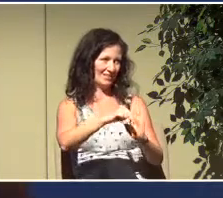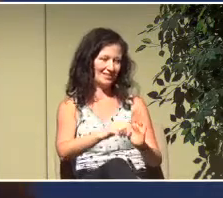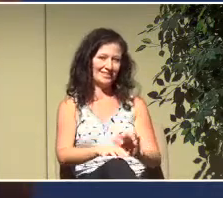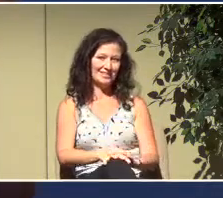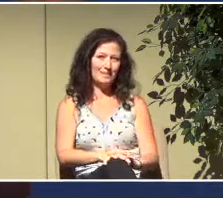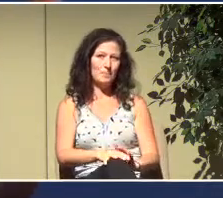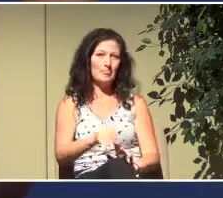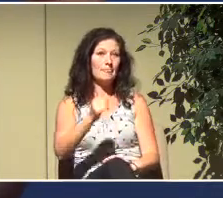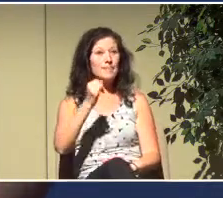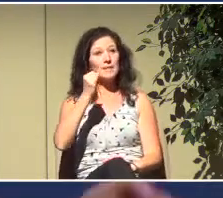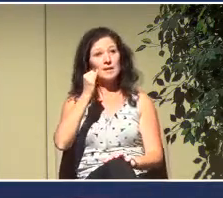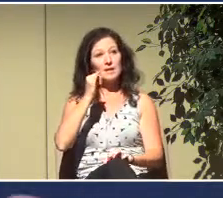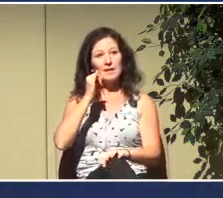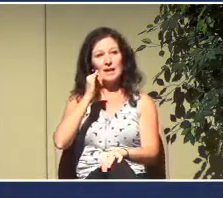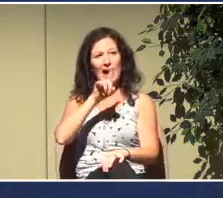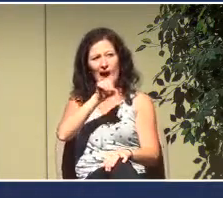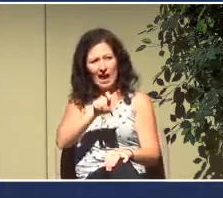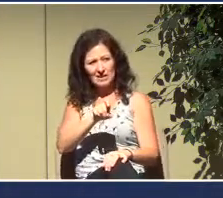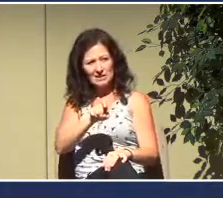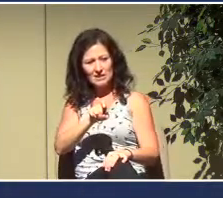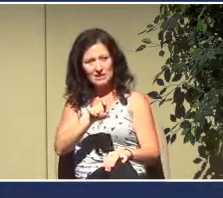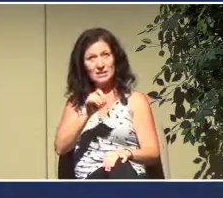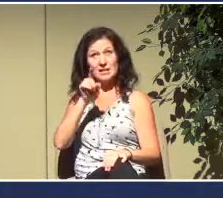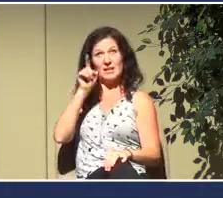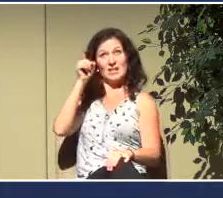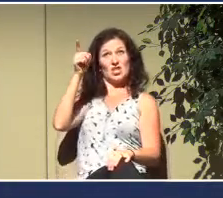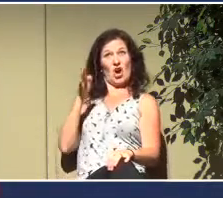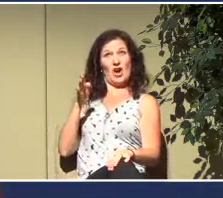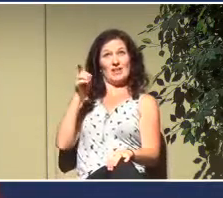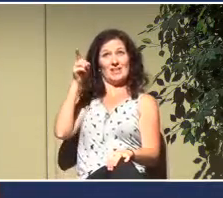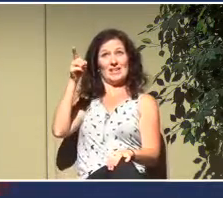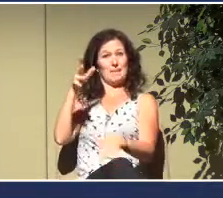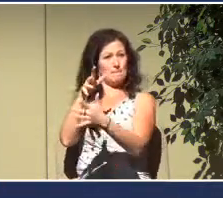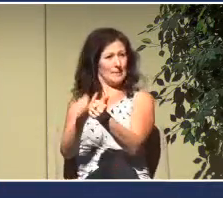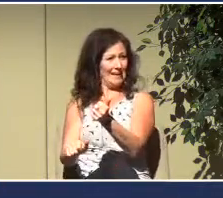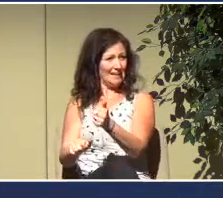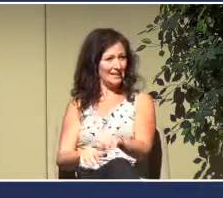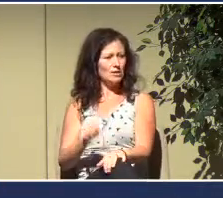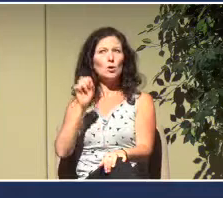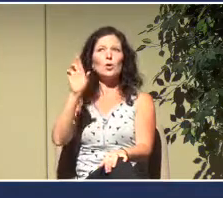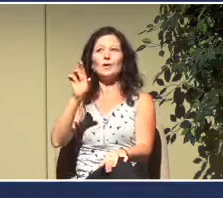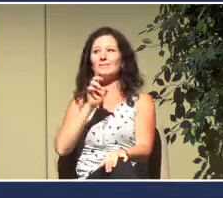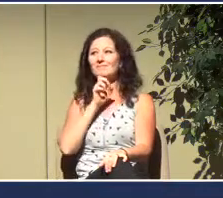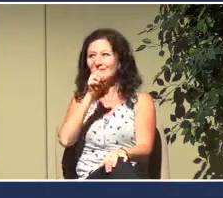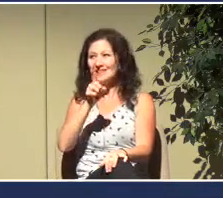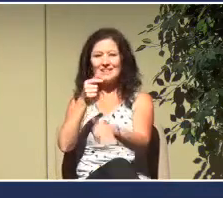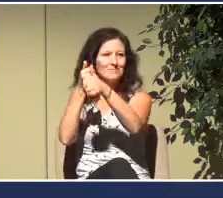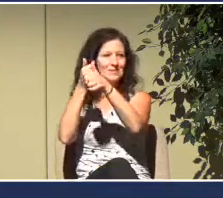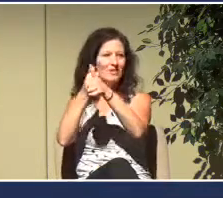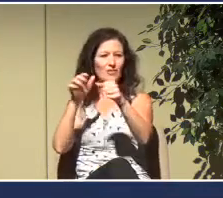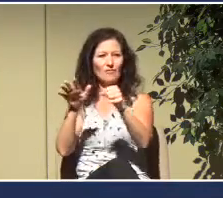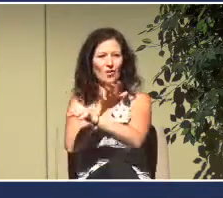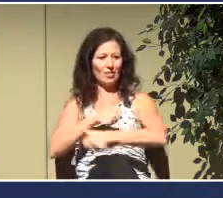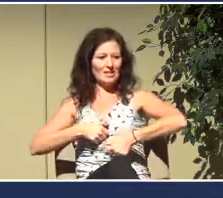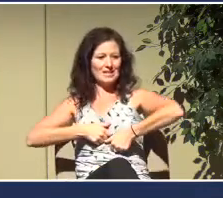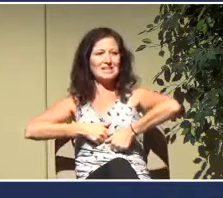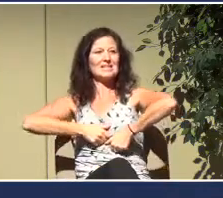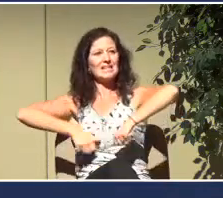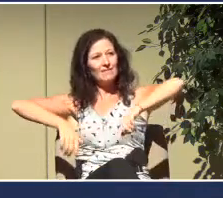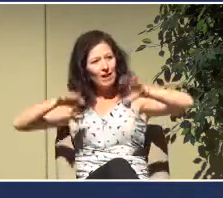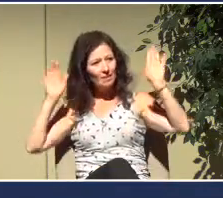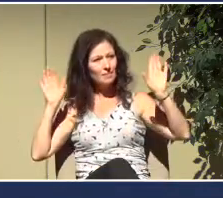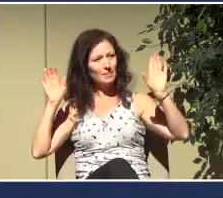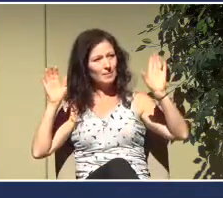Is he a malicious God, or is he the very definition of love who completely gave himself for us in order to save